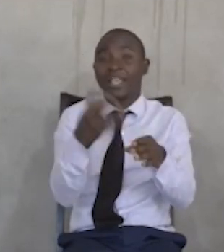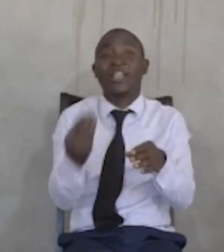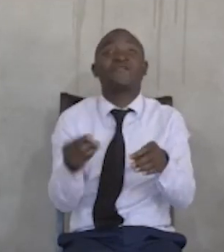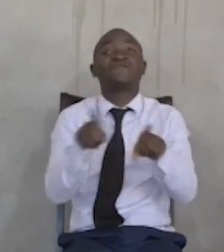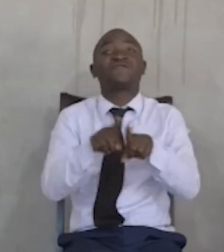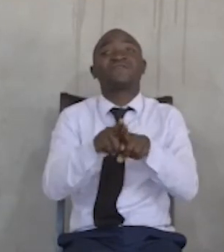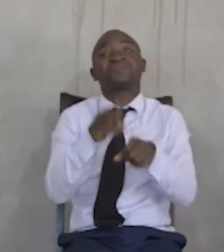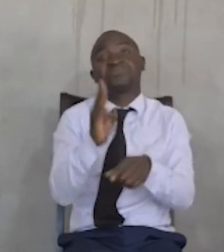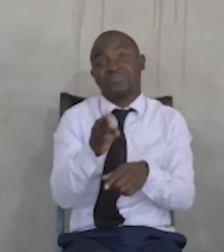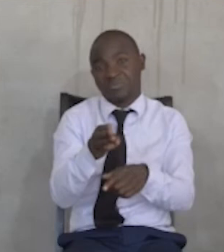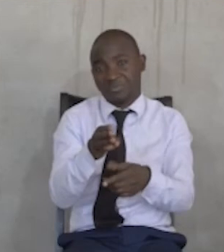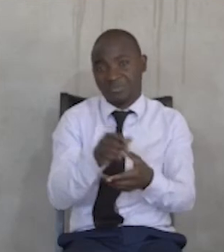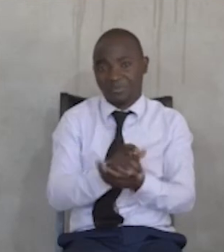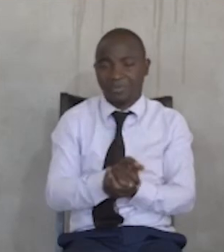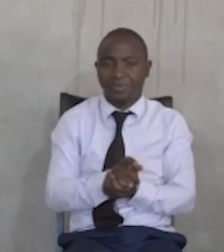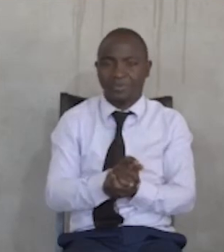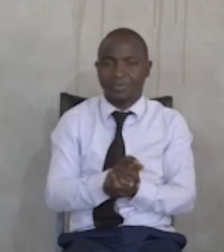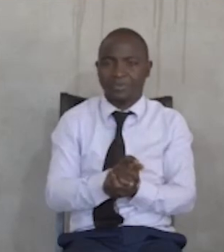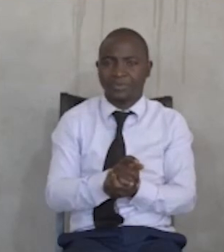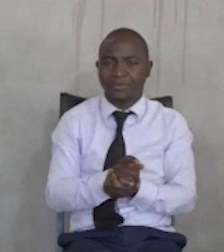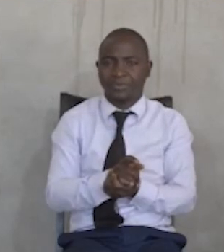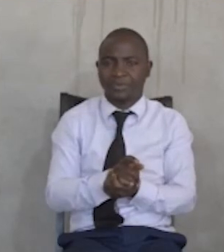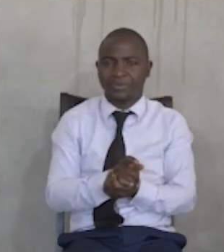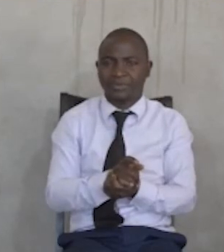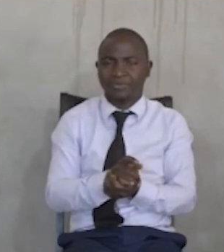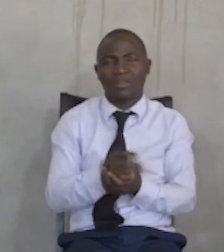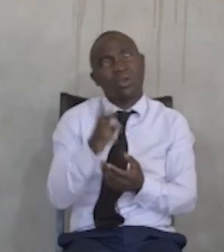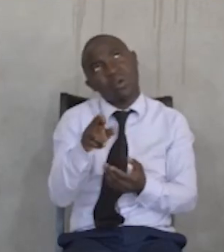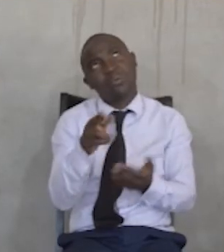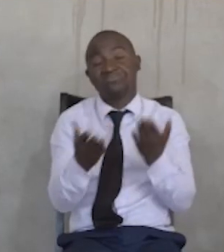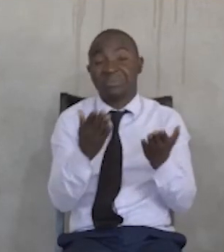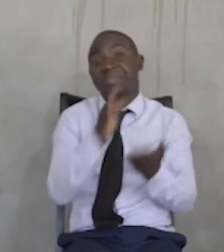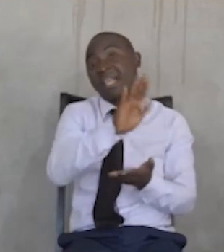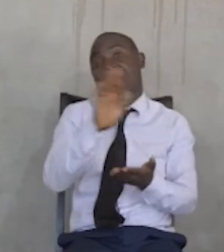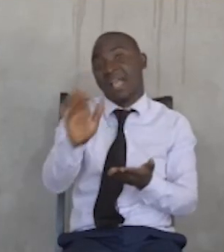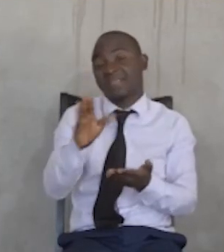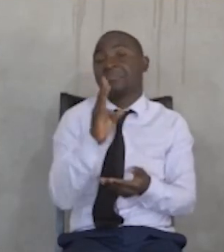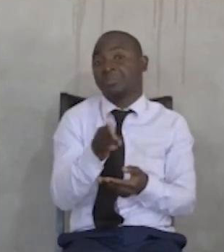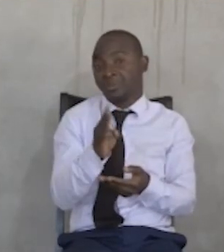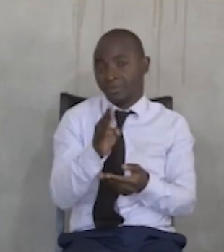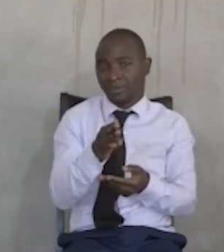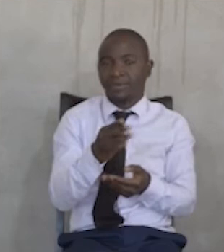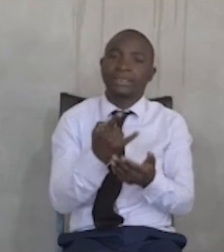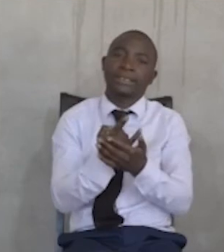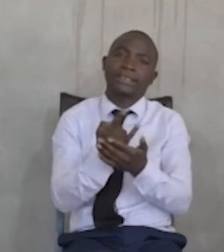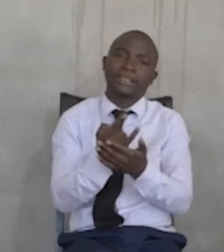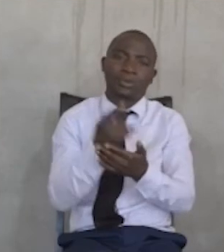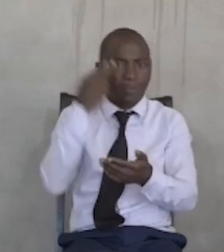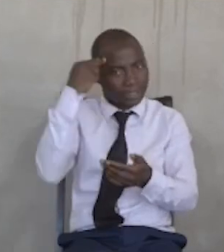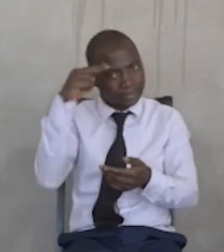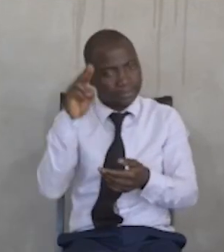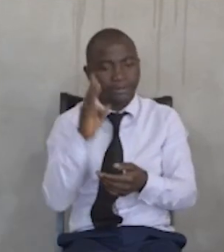condition. We also want to know if there are other possible causes that might explain the hearing